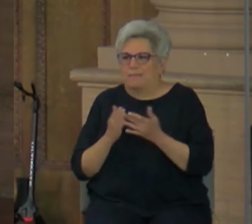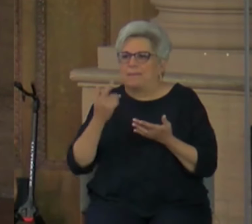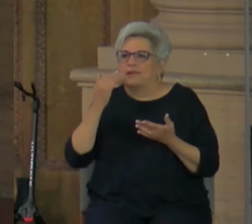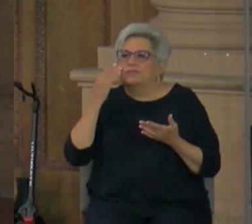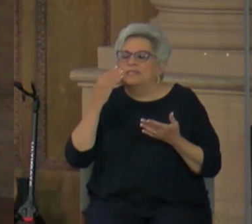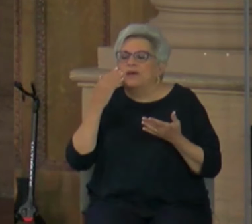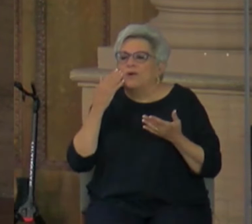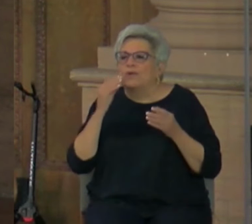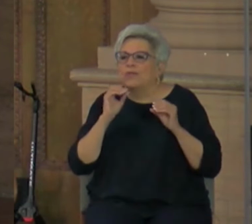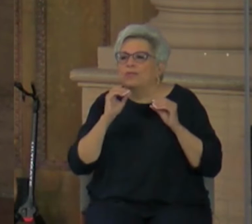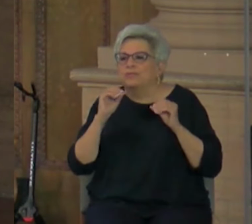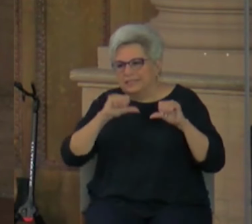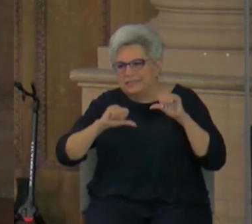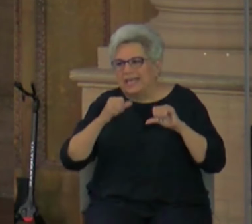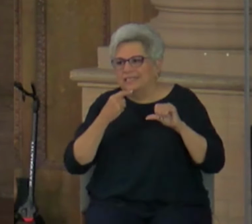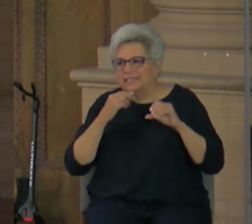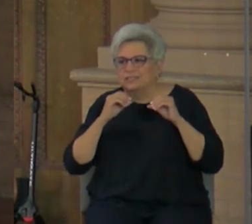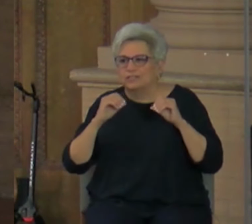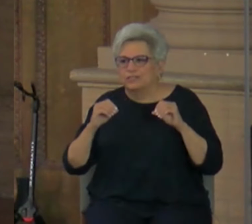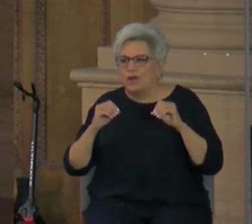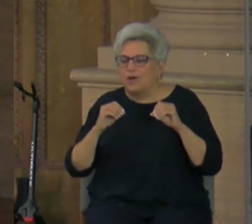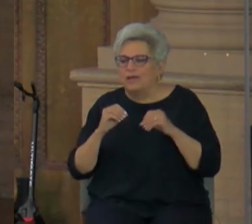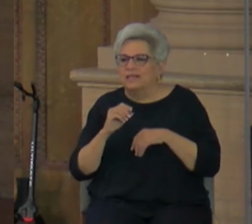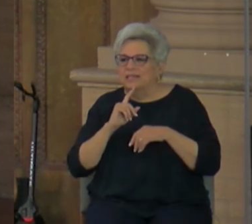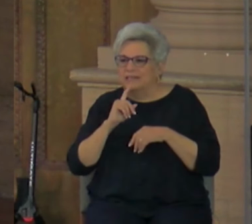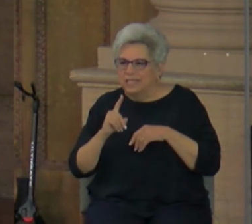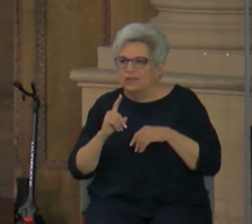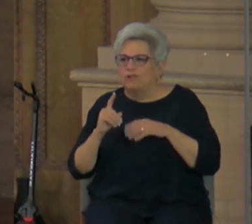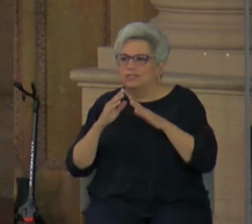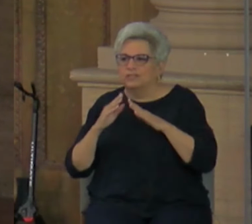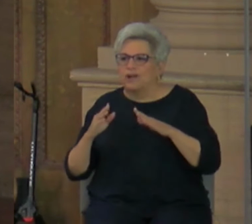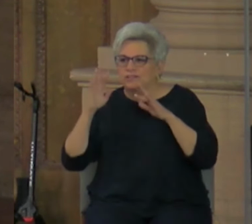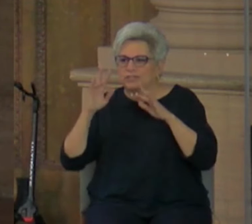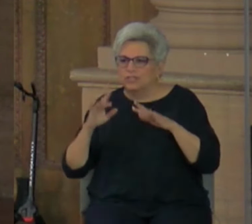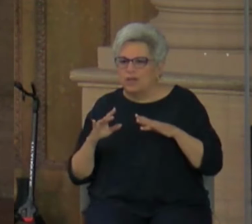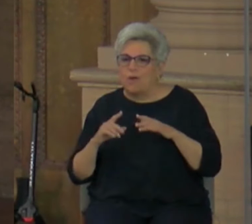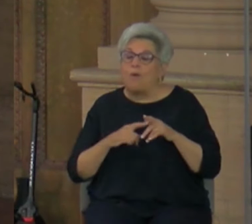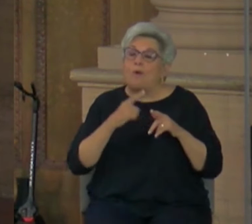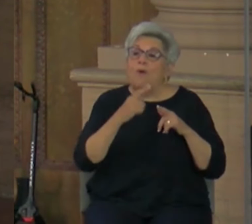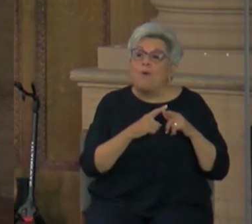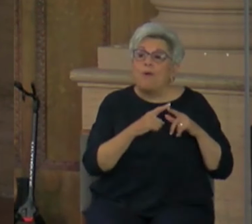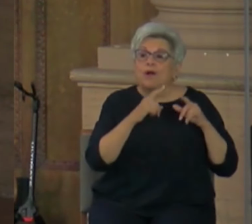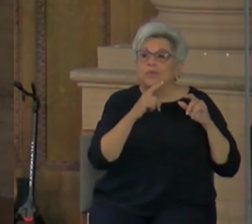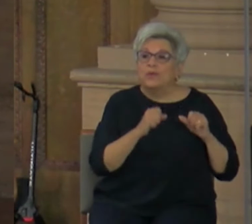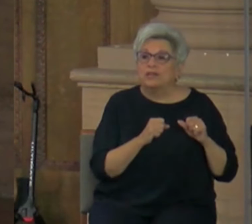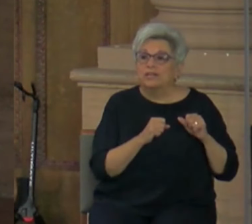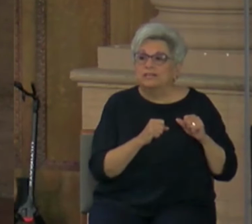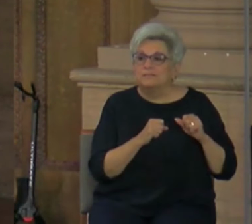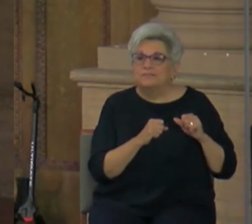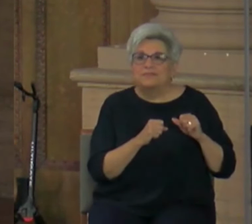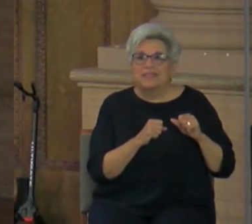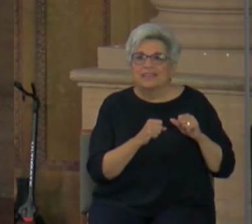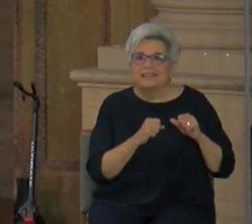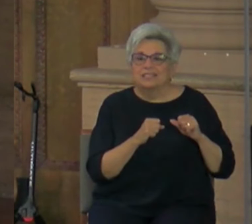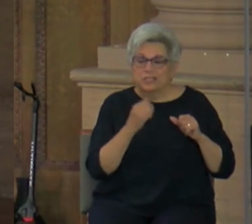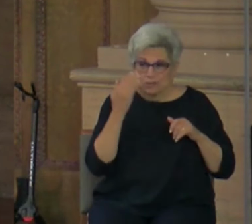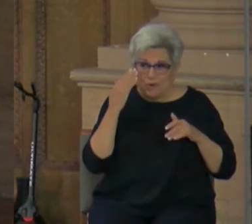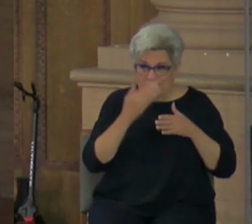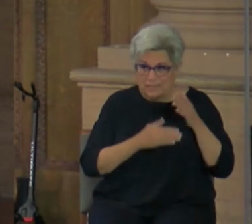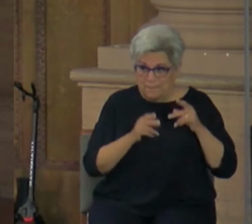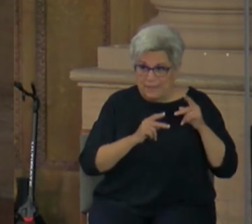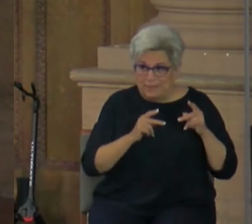storehouse for snow. The Bible says there is, so we need to chuck it. Or we could tie ourselves in knots trying to defend that no,